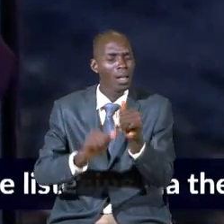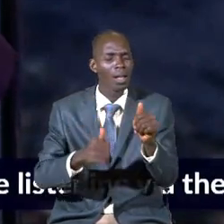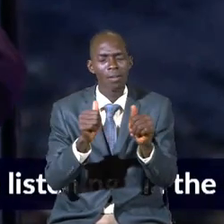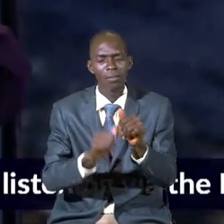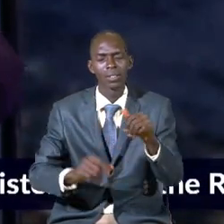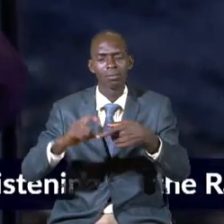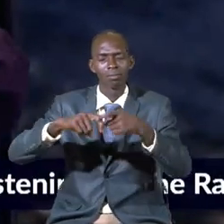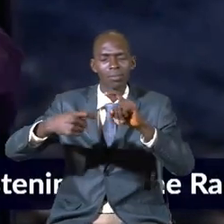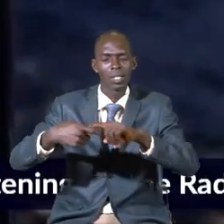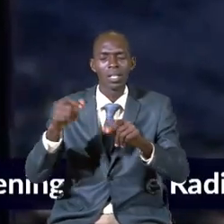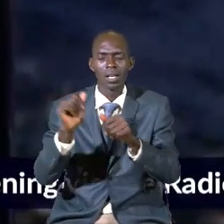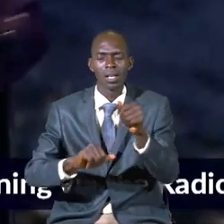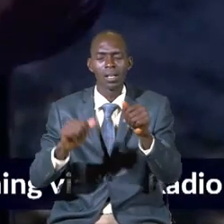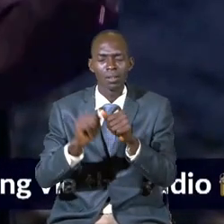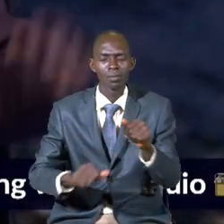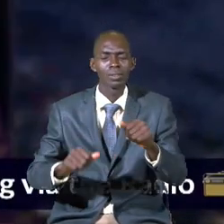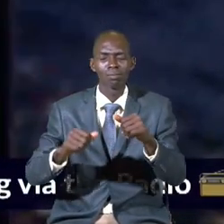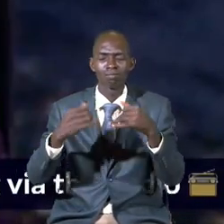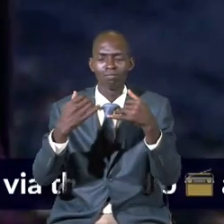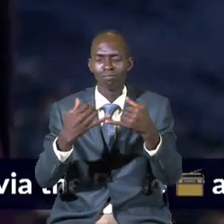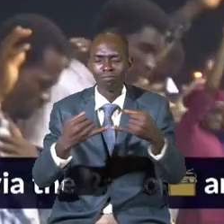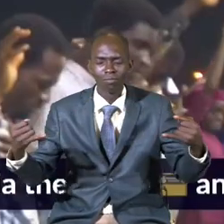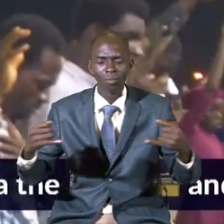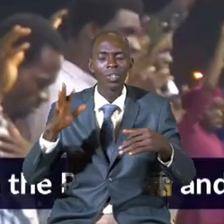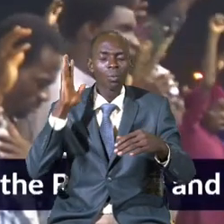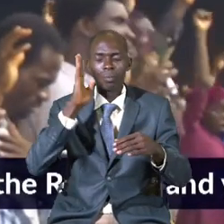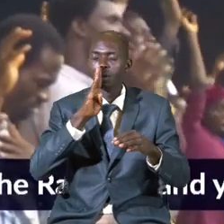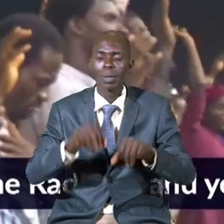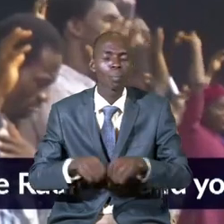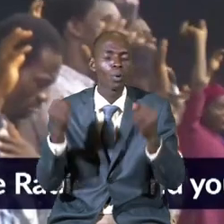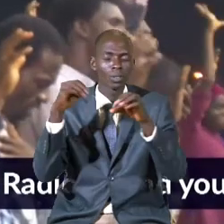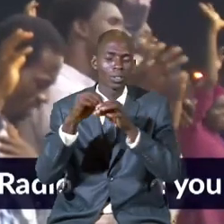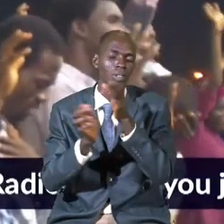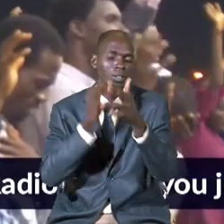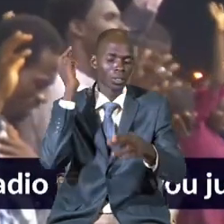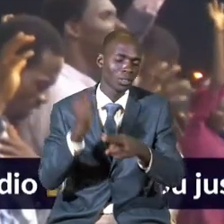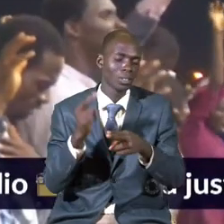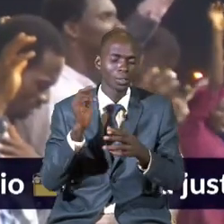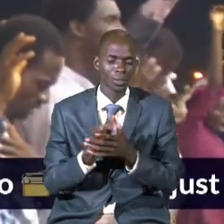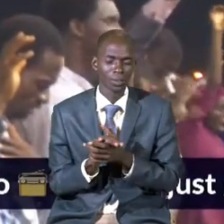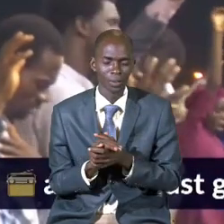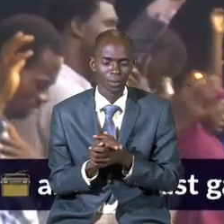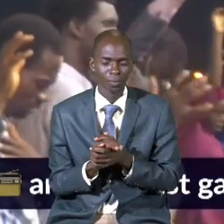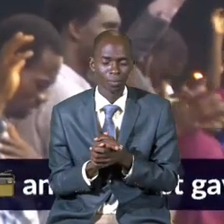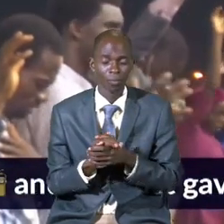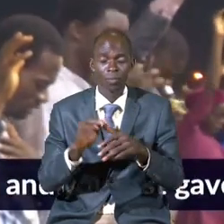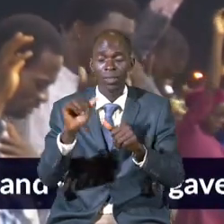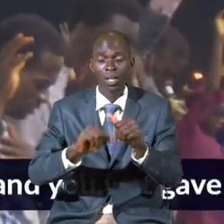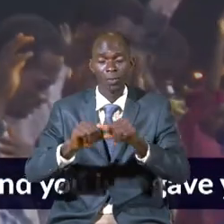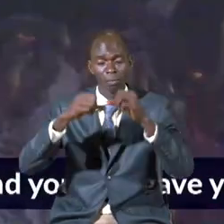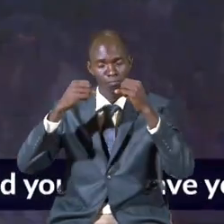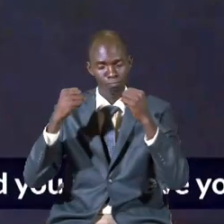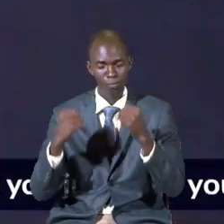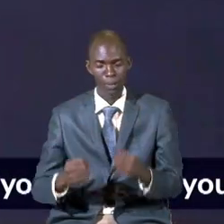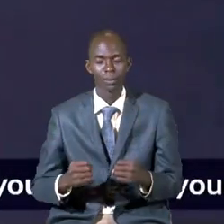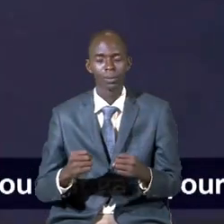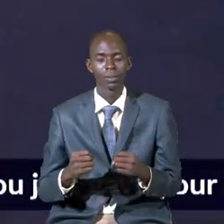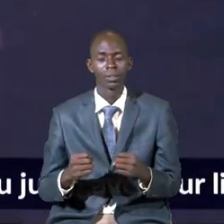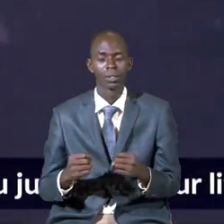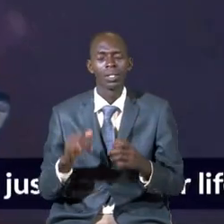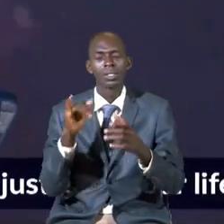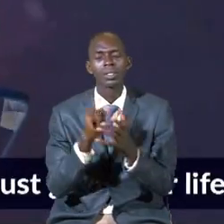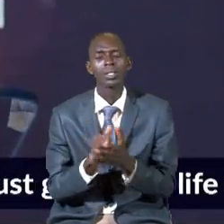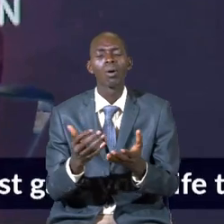every shackle be broken in jesus name every power that wants to